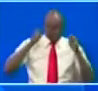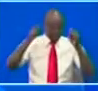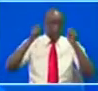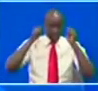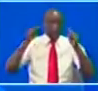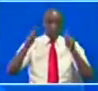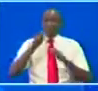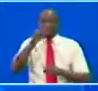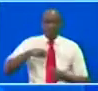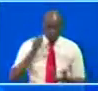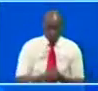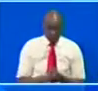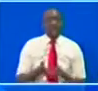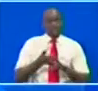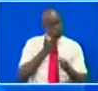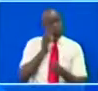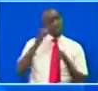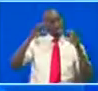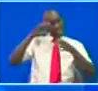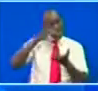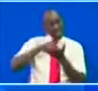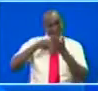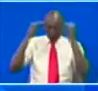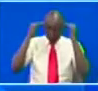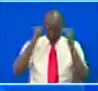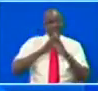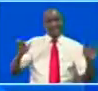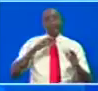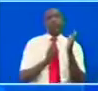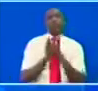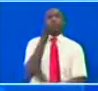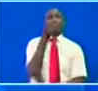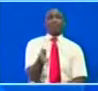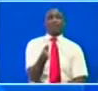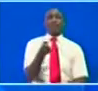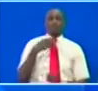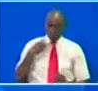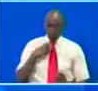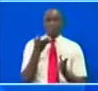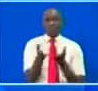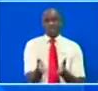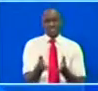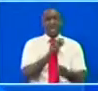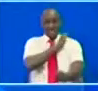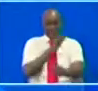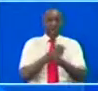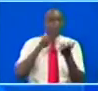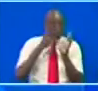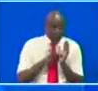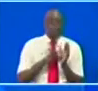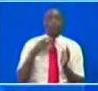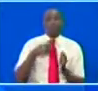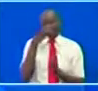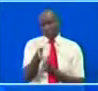courts demanding the withdrawal of a case of a land earmarked for the development of a multi-billion wind energy project in order to pave